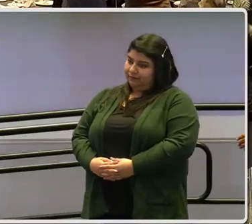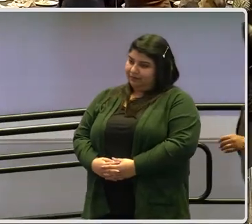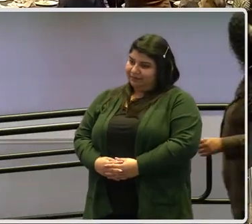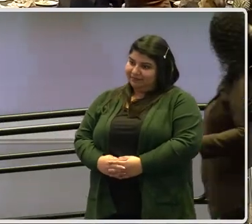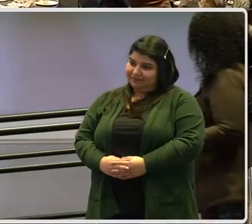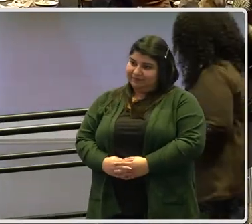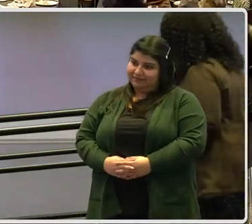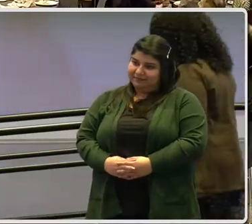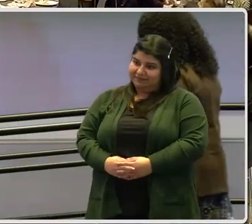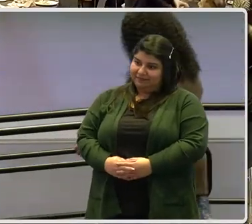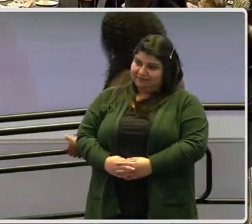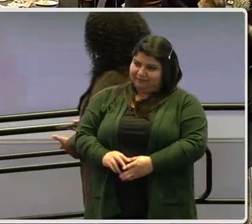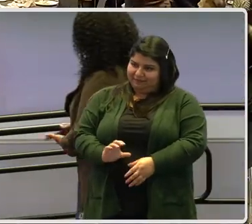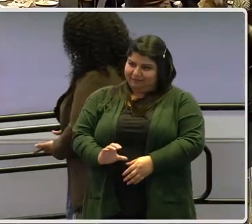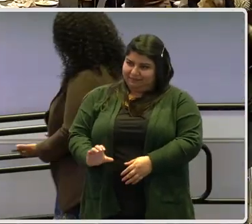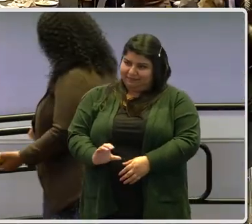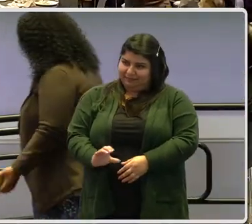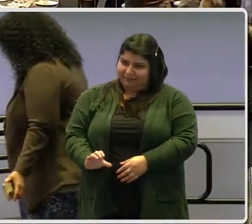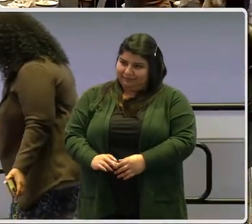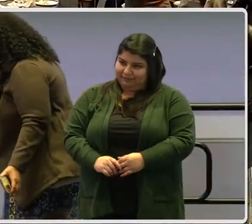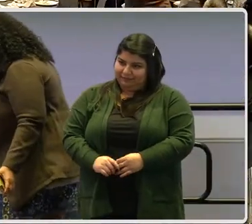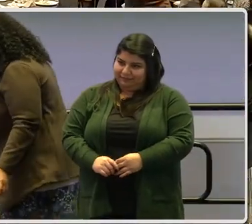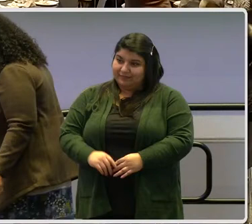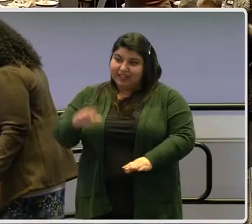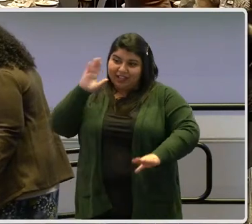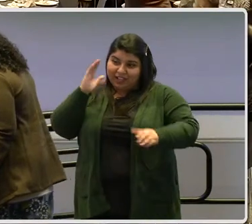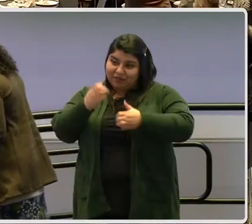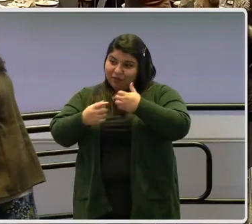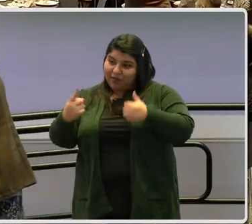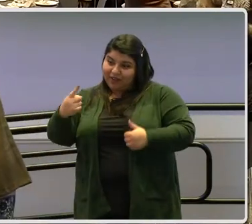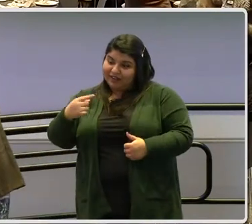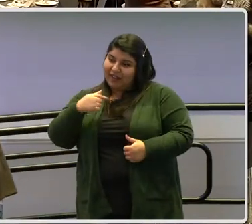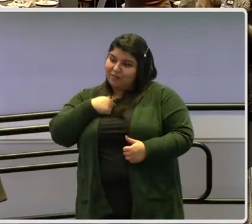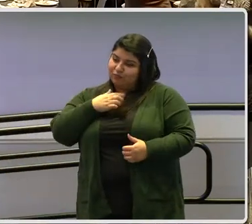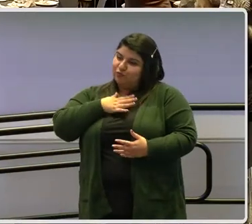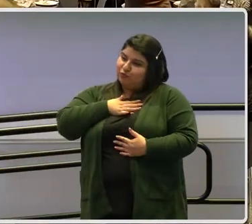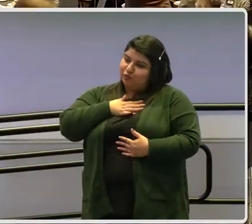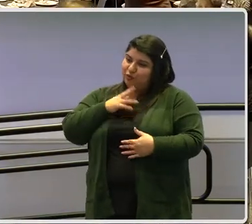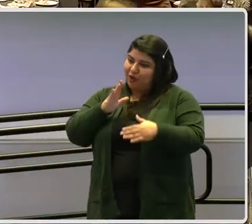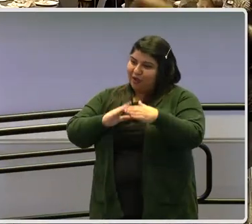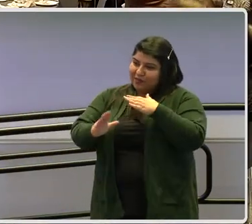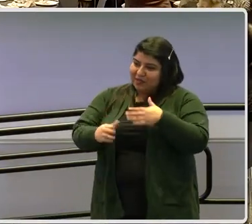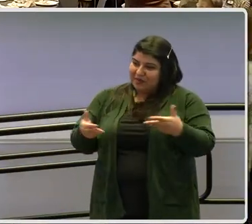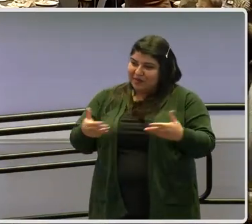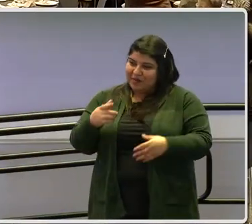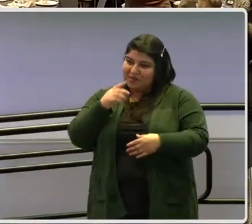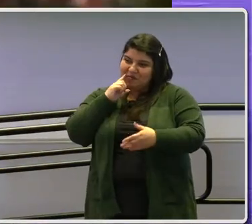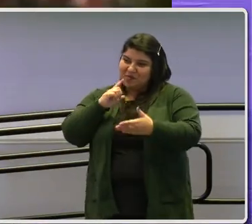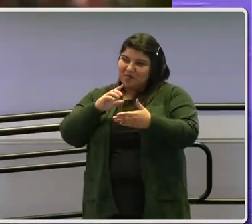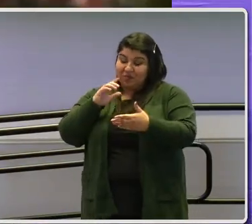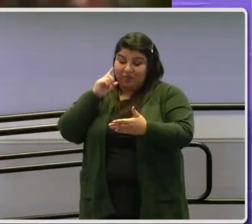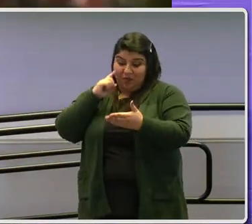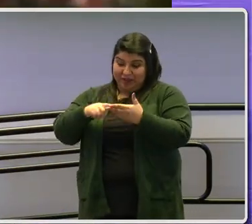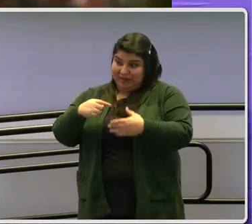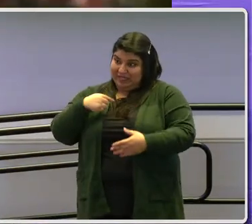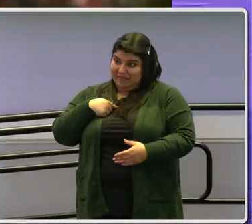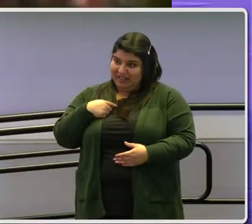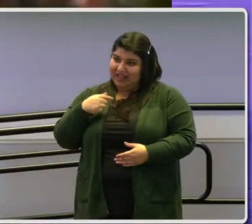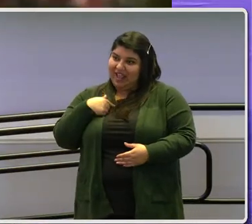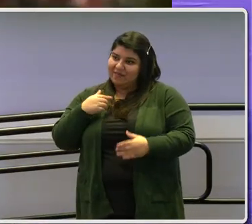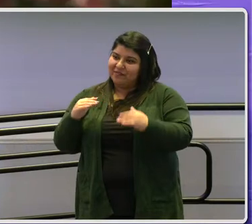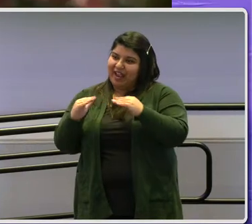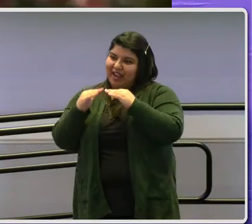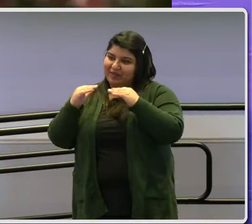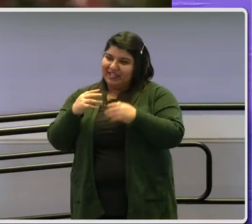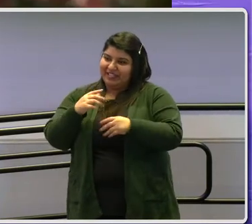Hello, everyone. I am honored and humbled to be among this year's amazing women being recognized for advocating for equity,